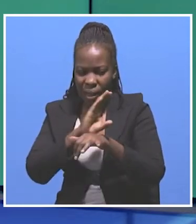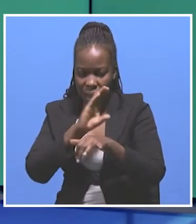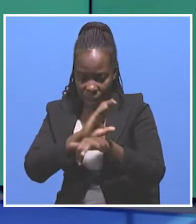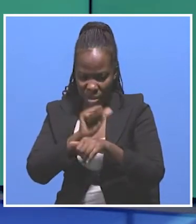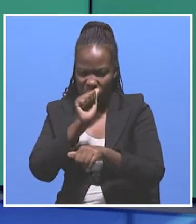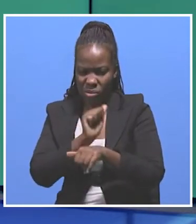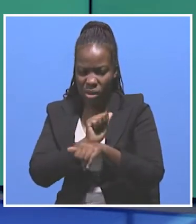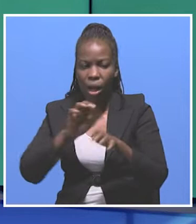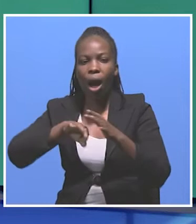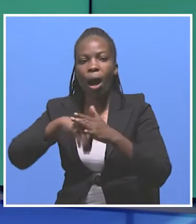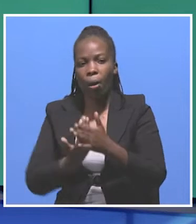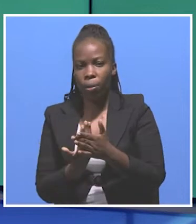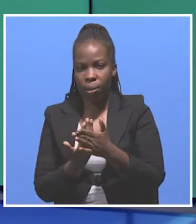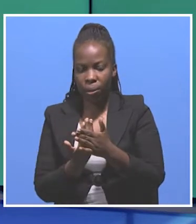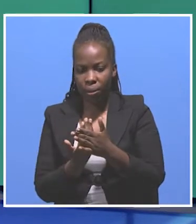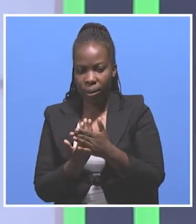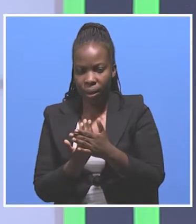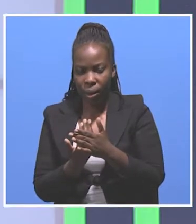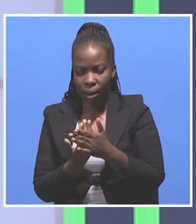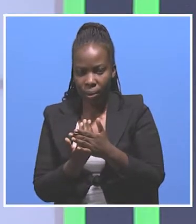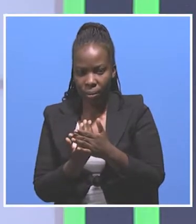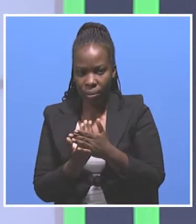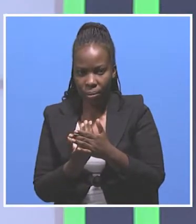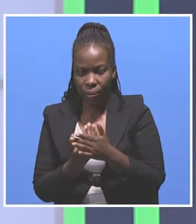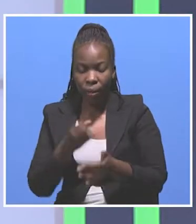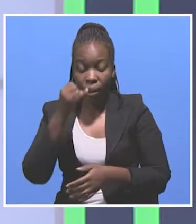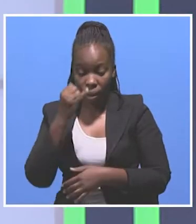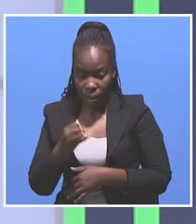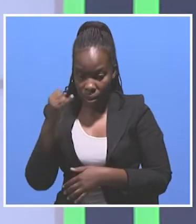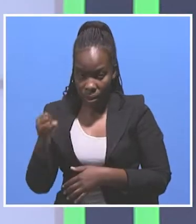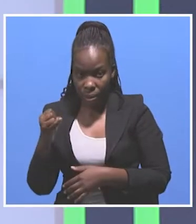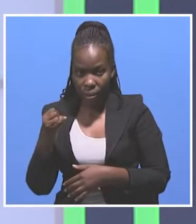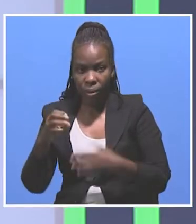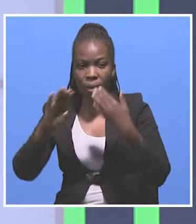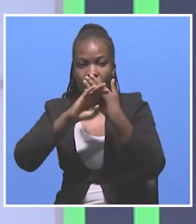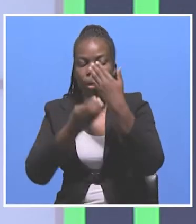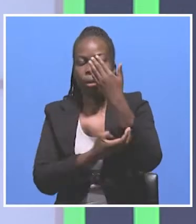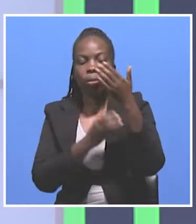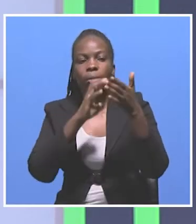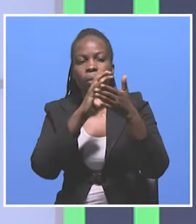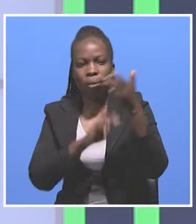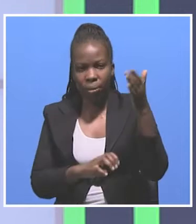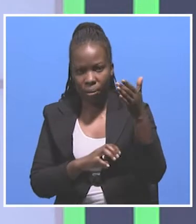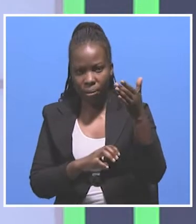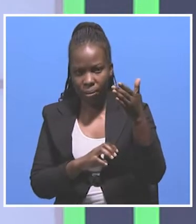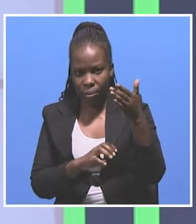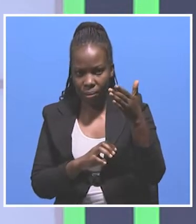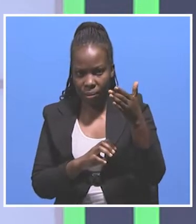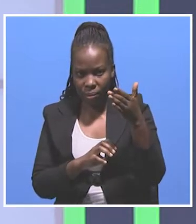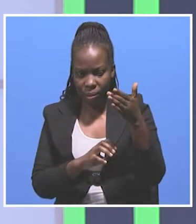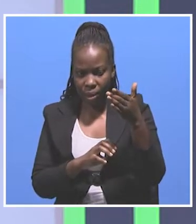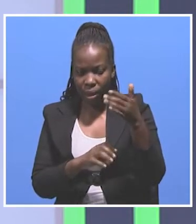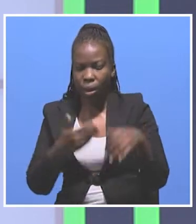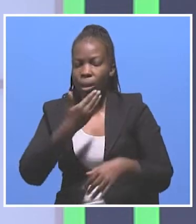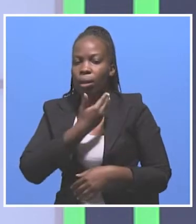Abortions project. So the issue of abortions or miscarriages is a very cross-cutting